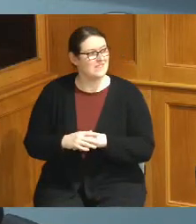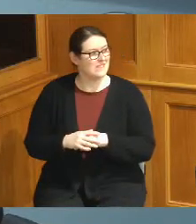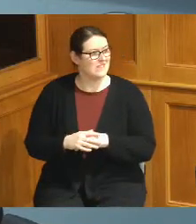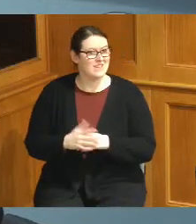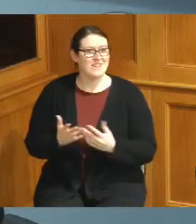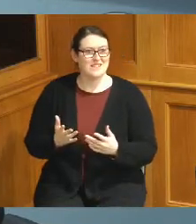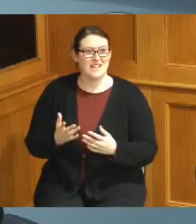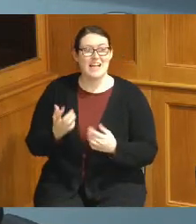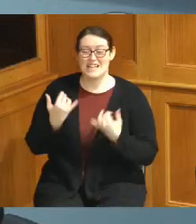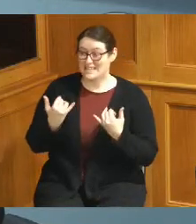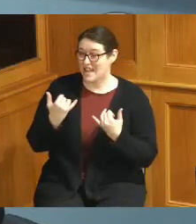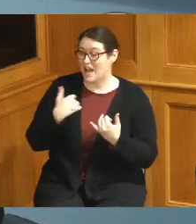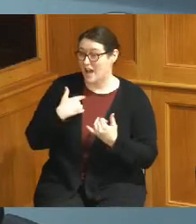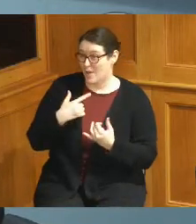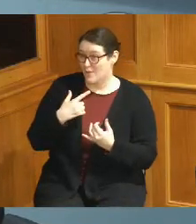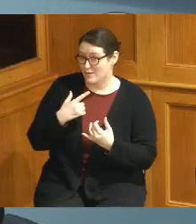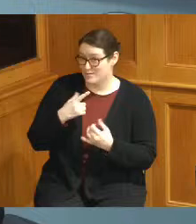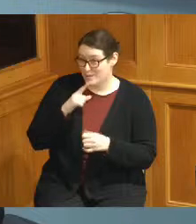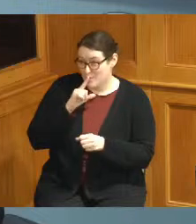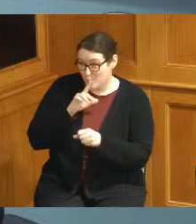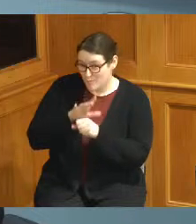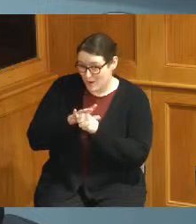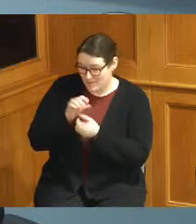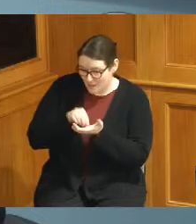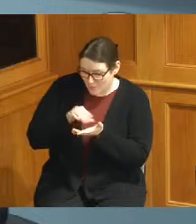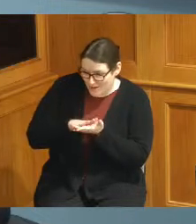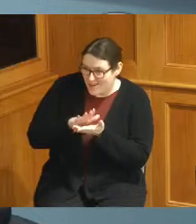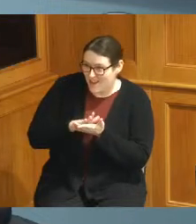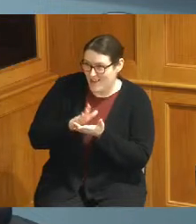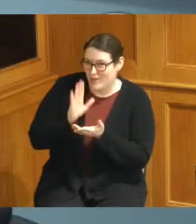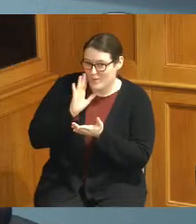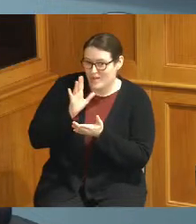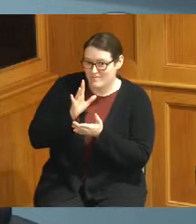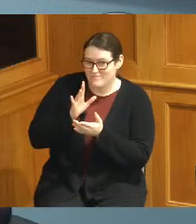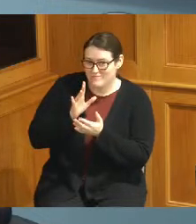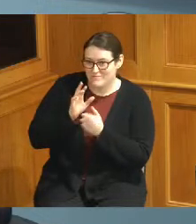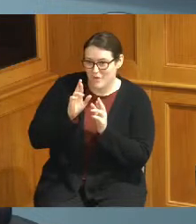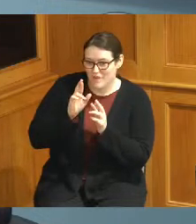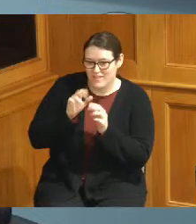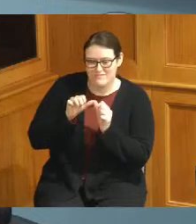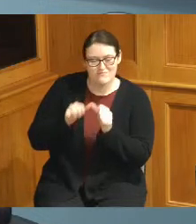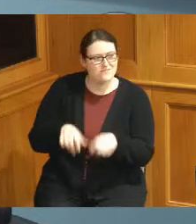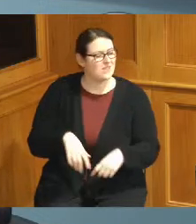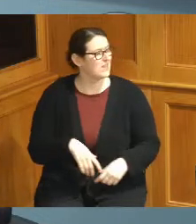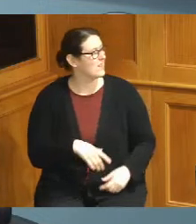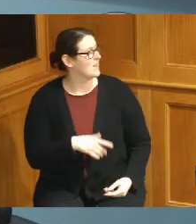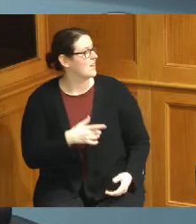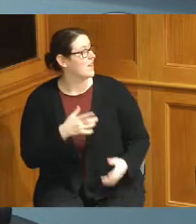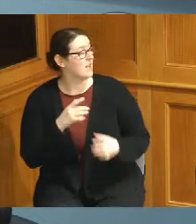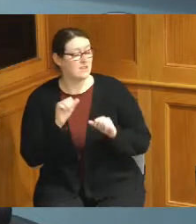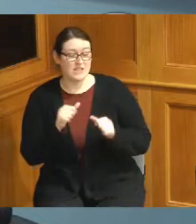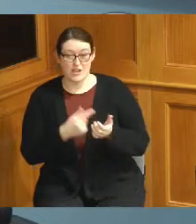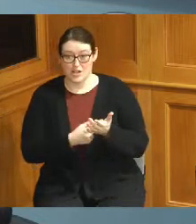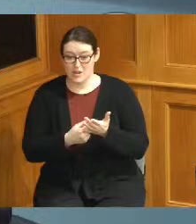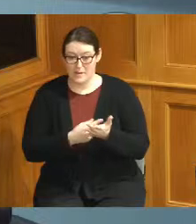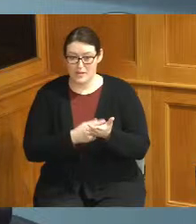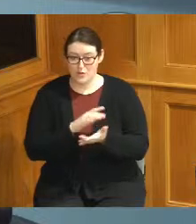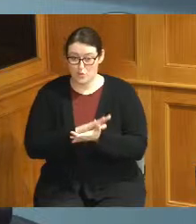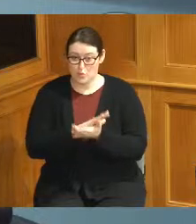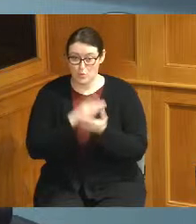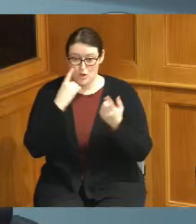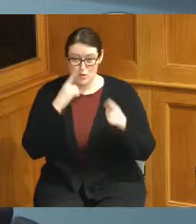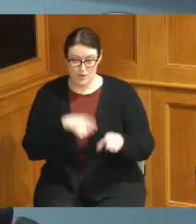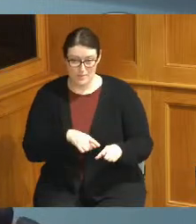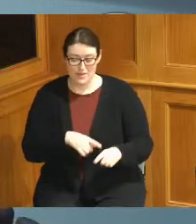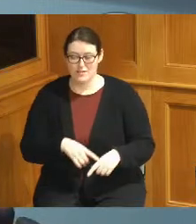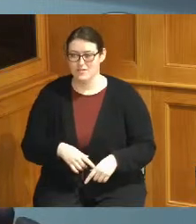hold you to that. If it's all right, also, Linda from the city of Reading would like to talk about the compensation agreement with the schools. Just to. Okay.